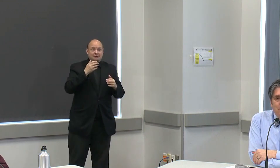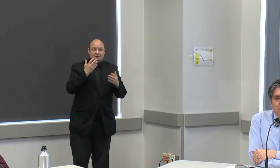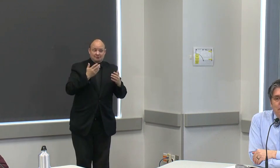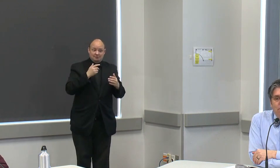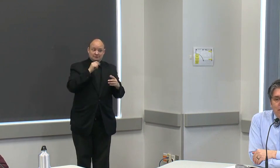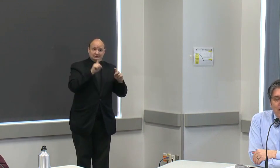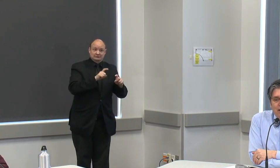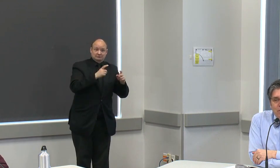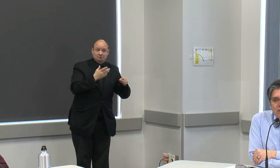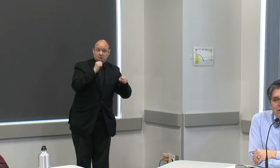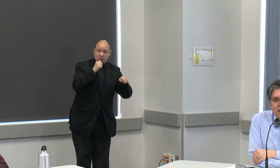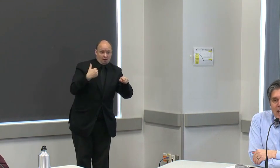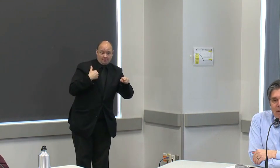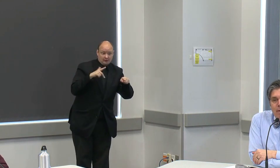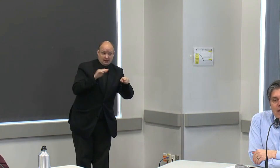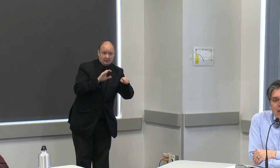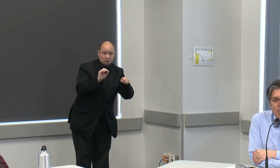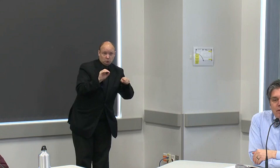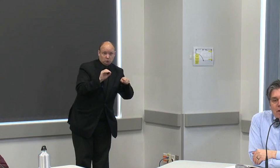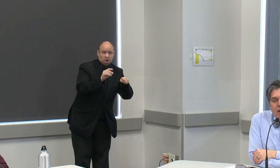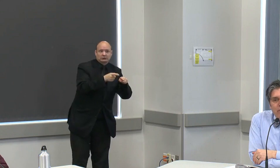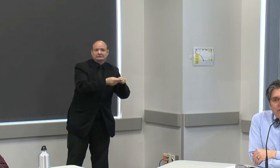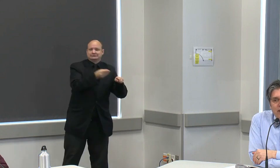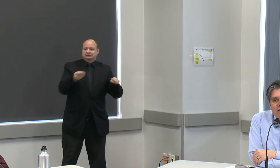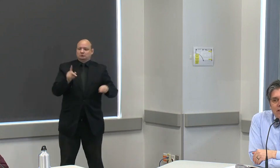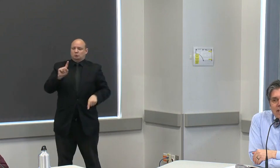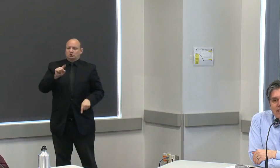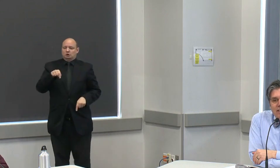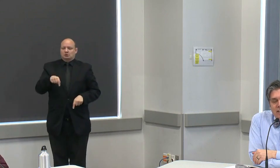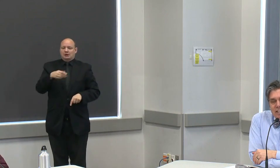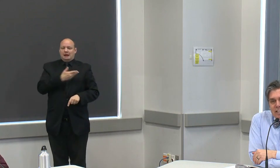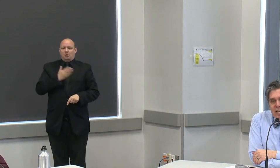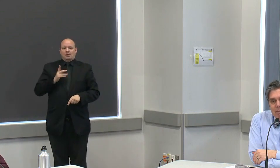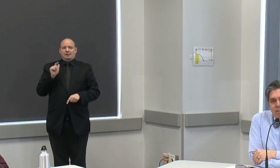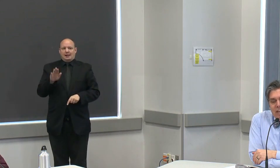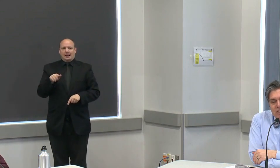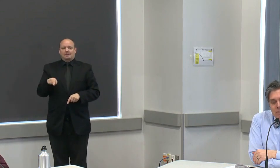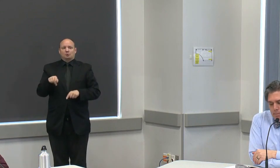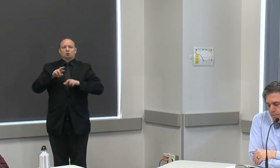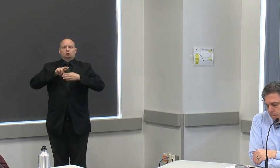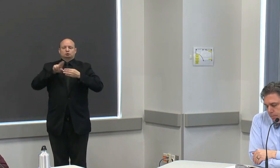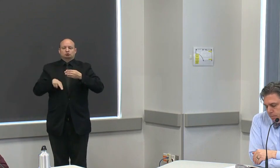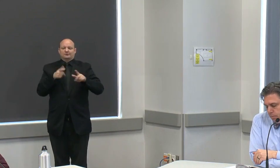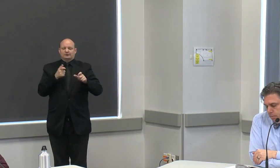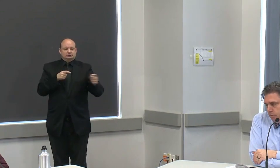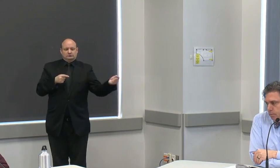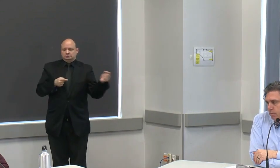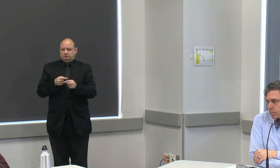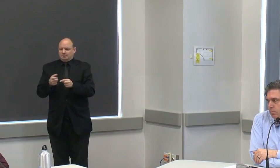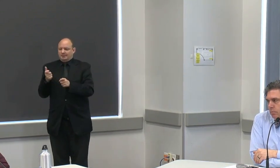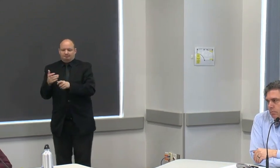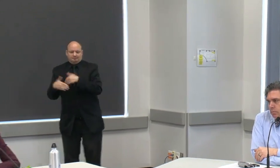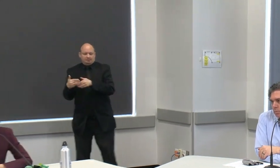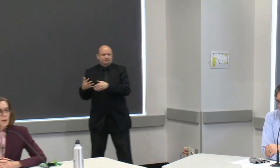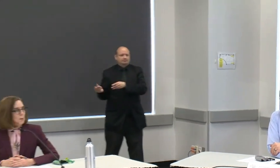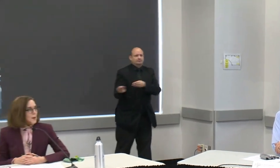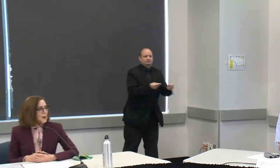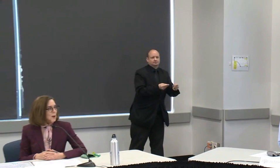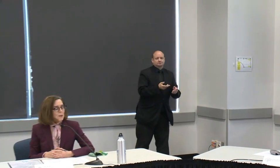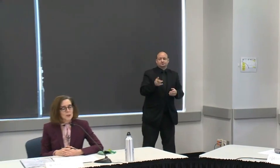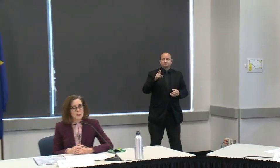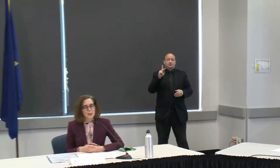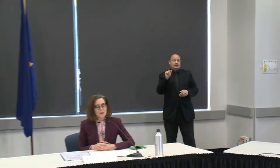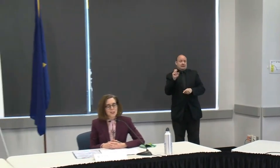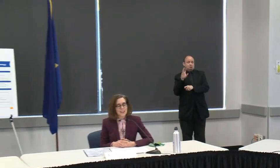those specimens from that community to the lab and we will all work together to get that done in a timely fashion dick we see this as a partnership